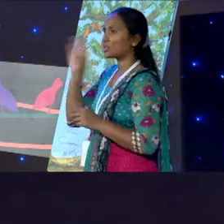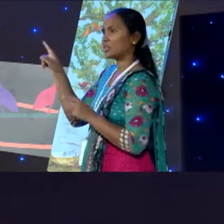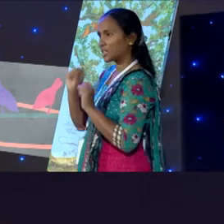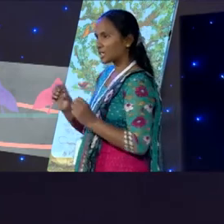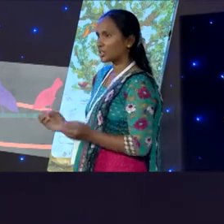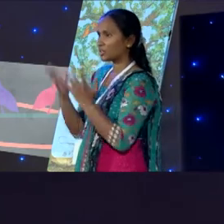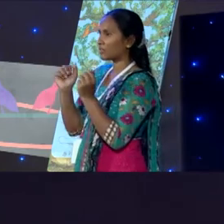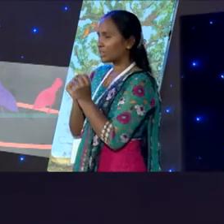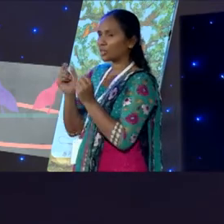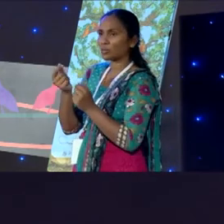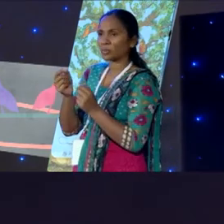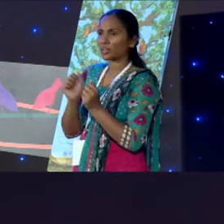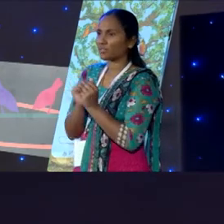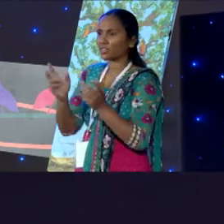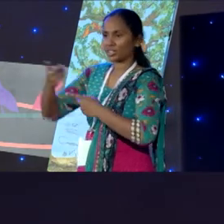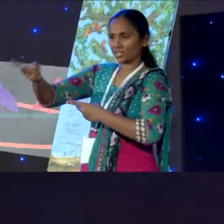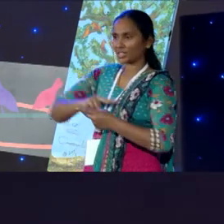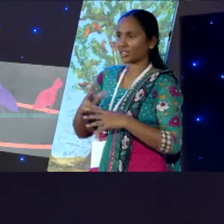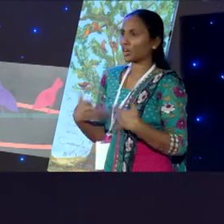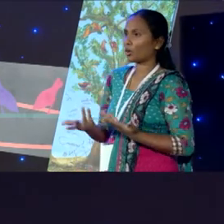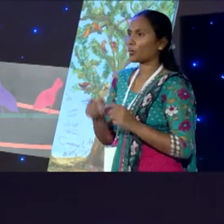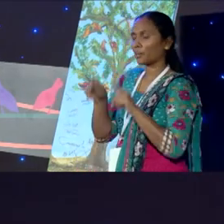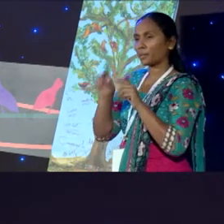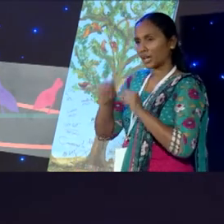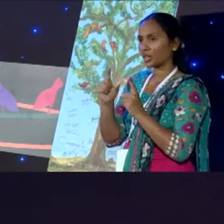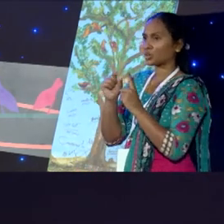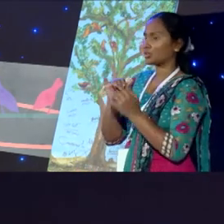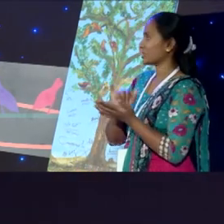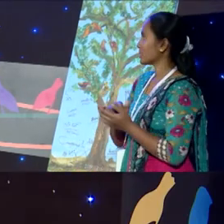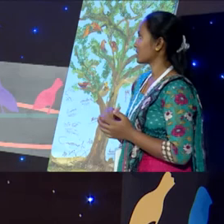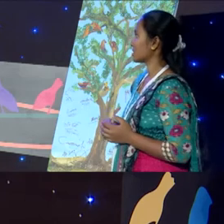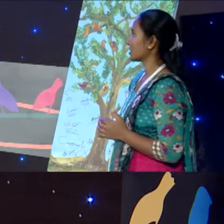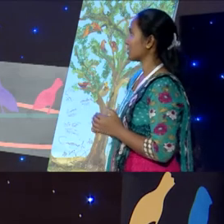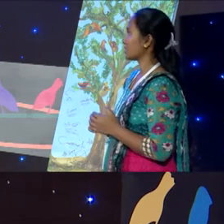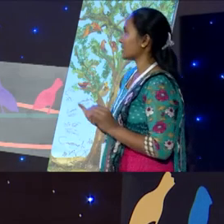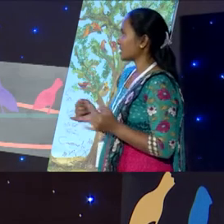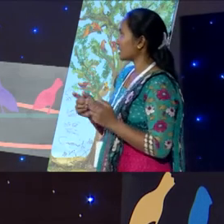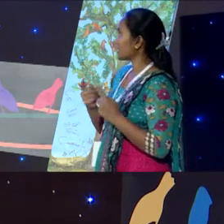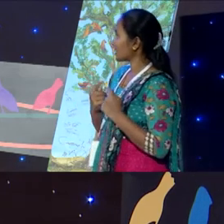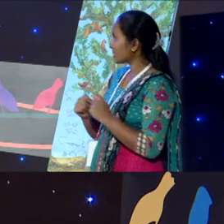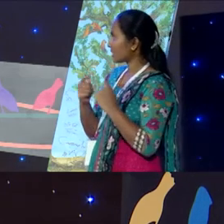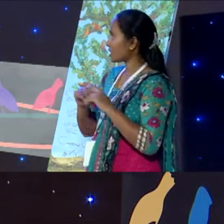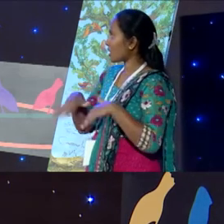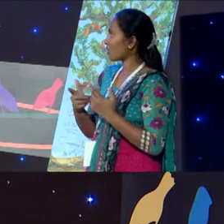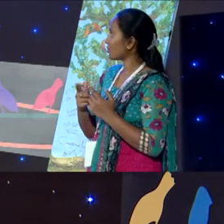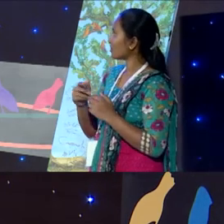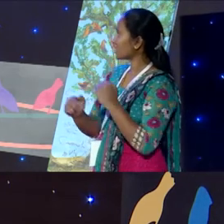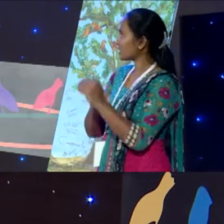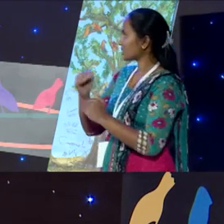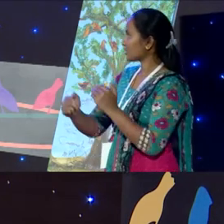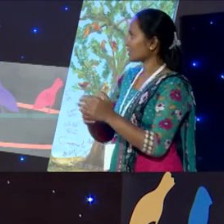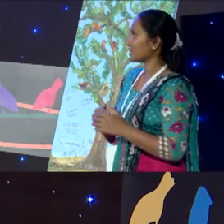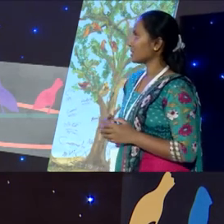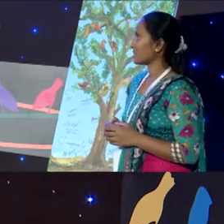give money without anything in return? And they're like, yeah, people do that. And I was like, okay, let's try and let's see how that goes. We